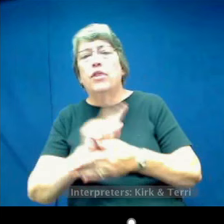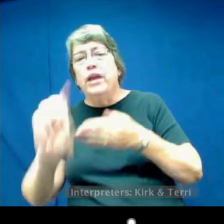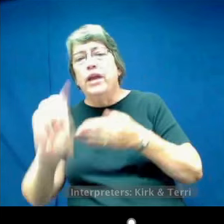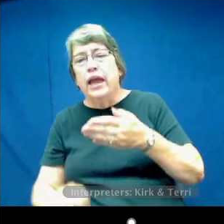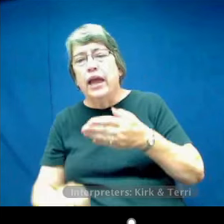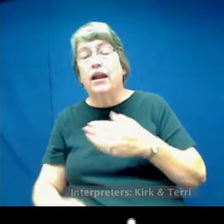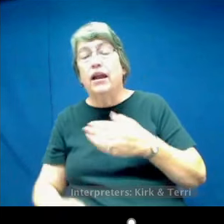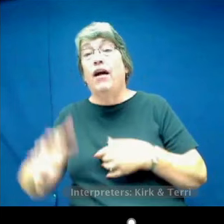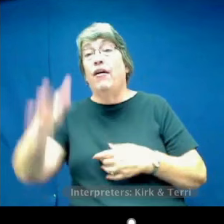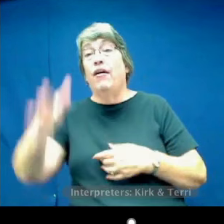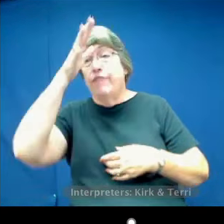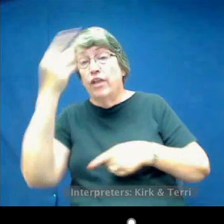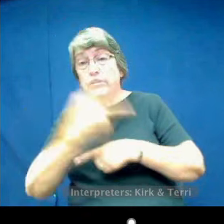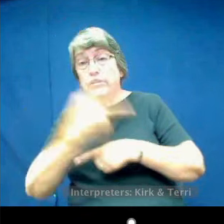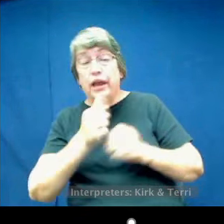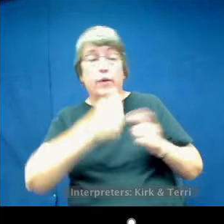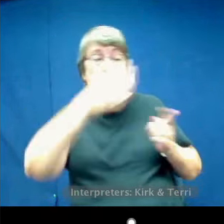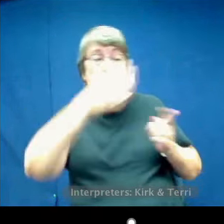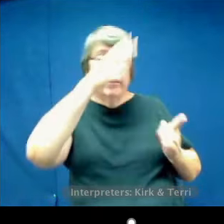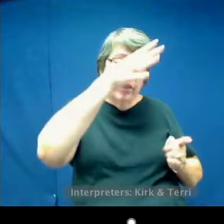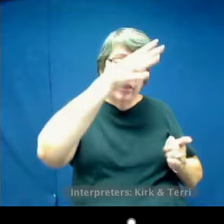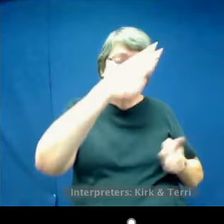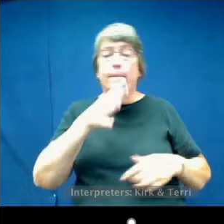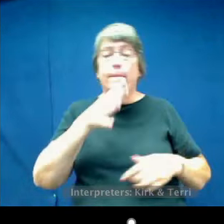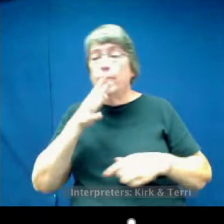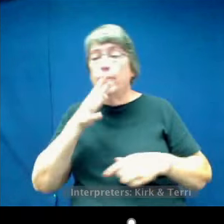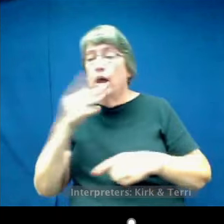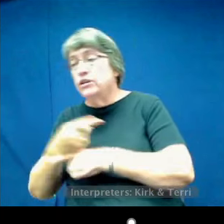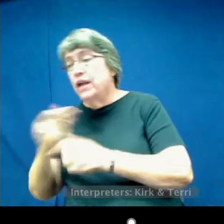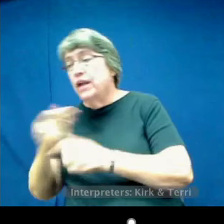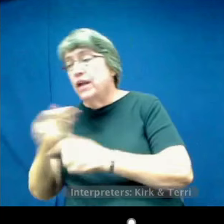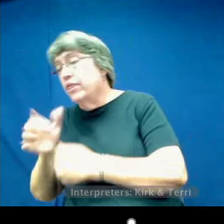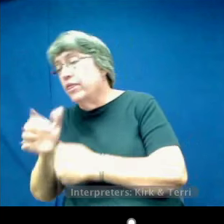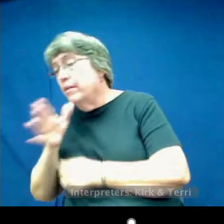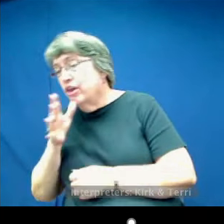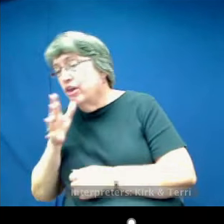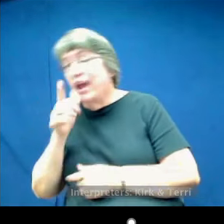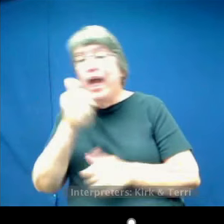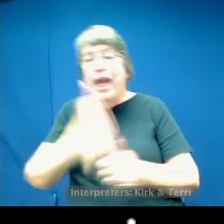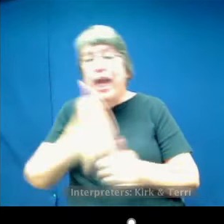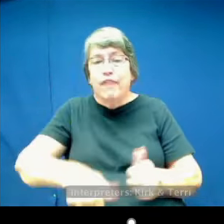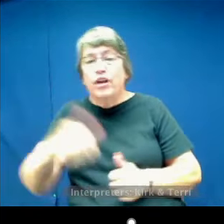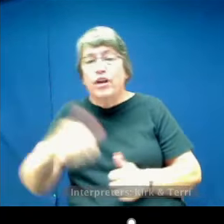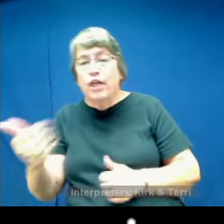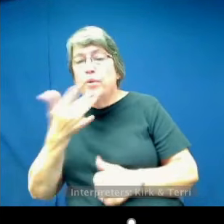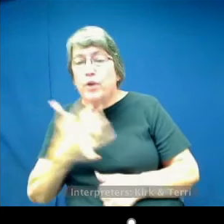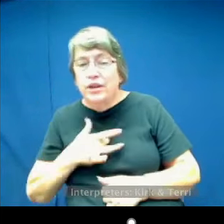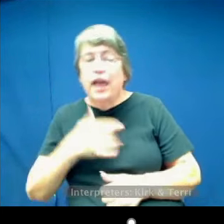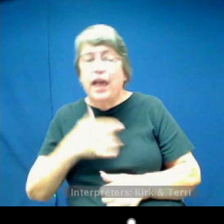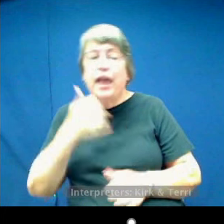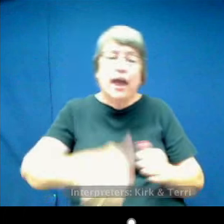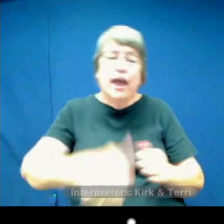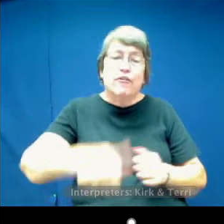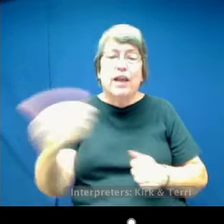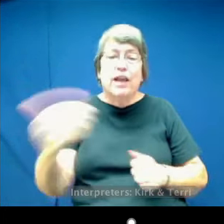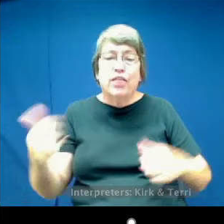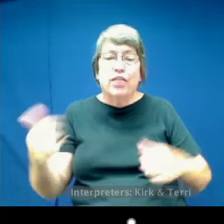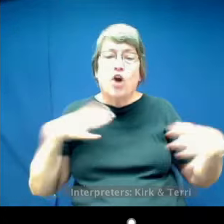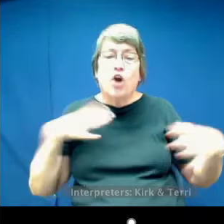the father, Mother's Day with the mother. You alternate birthdays, you alternate holidays. You may or may not have a day during the